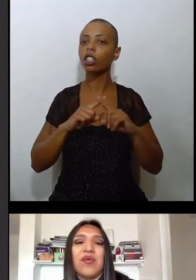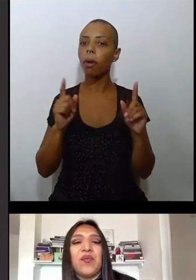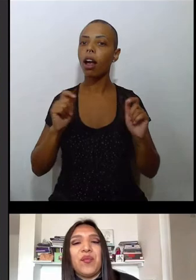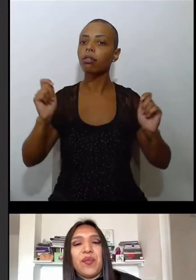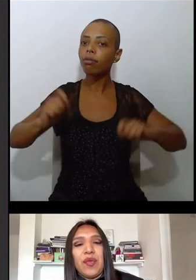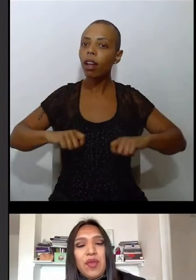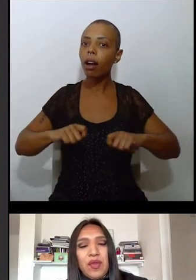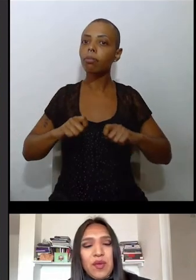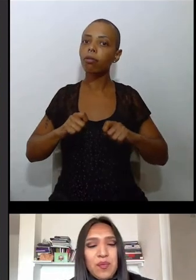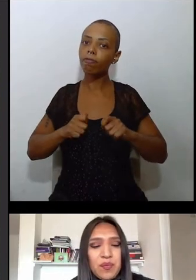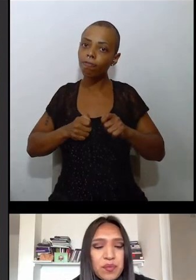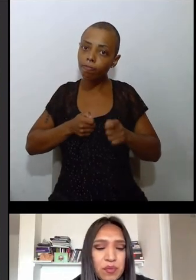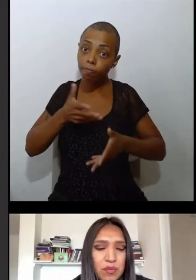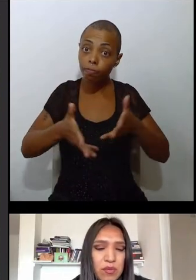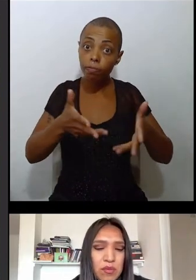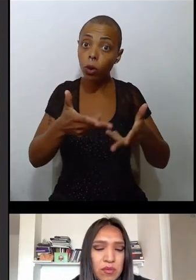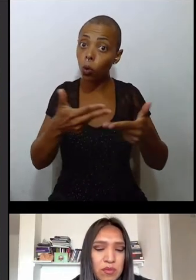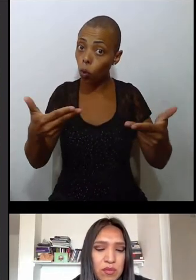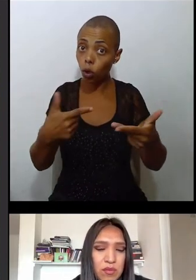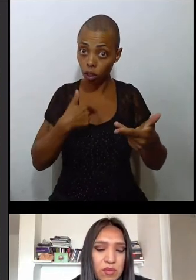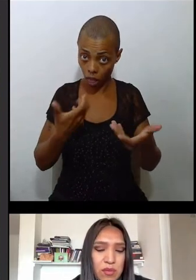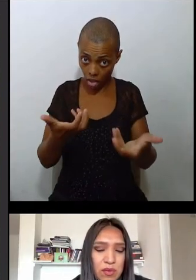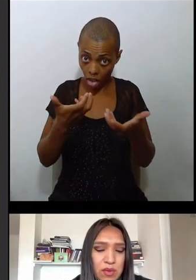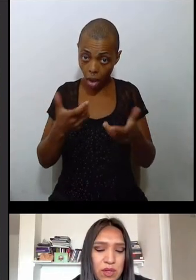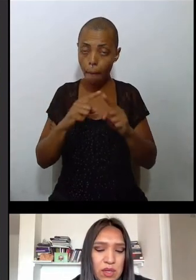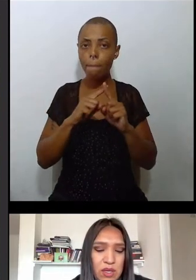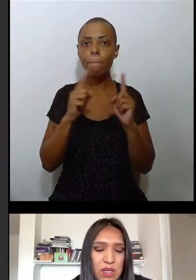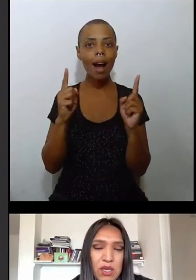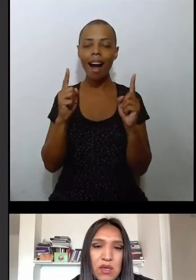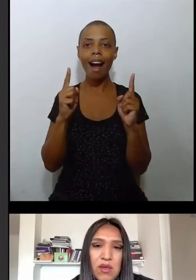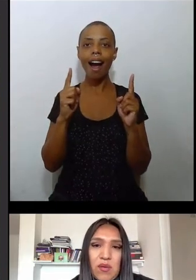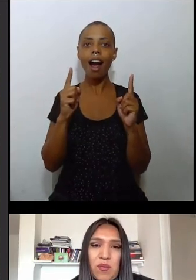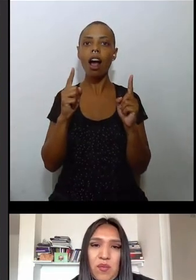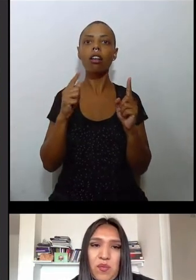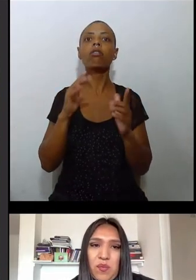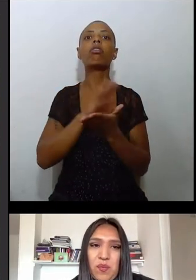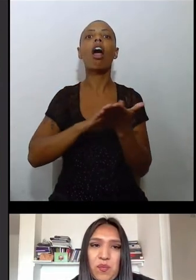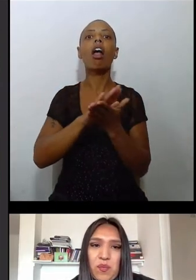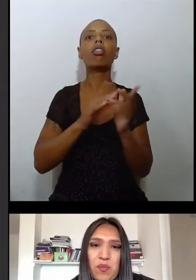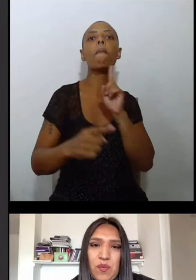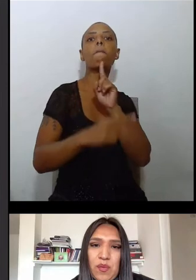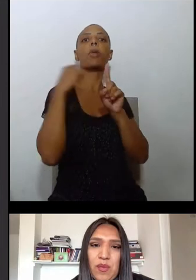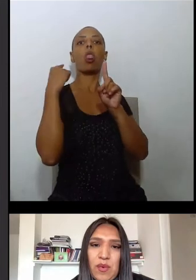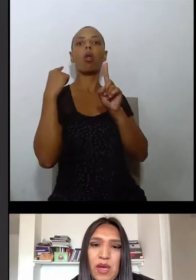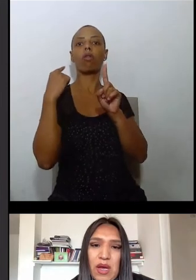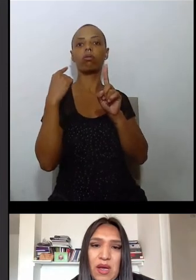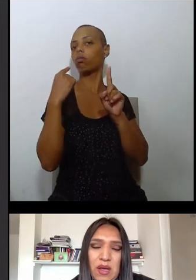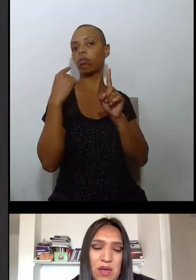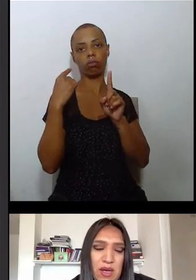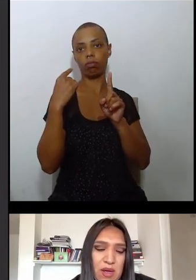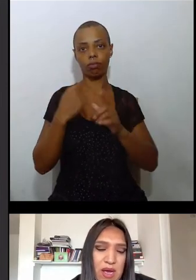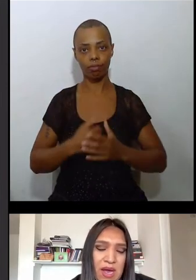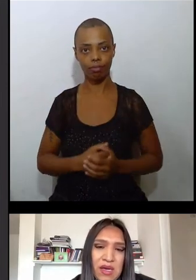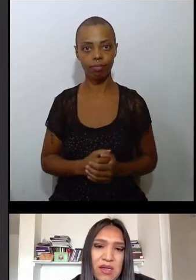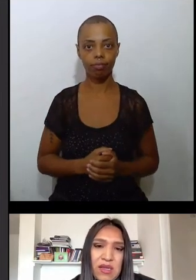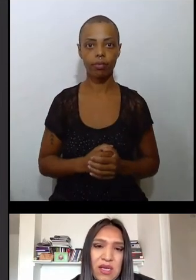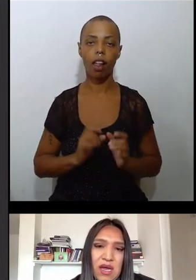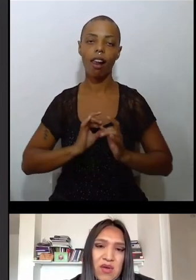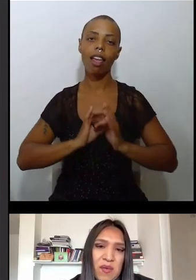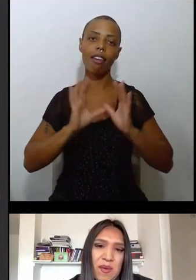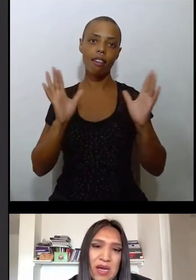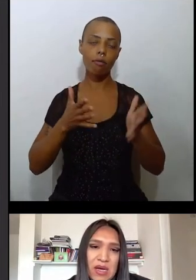so that I can talk about the things that I want to talk about without any issues related to